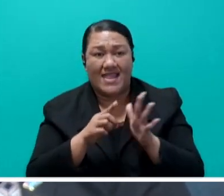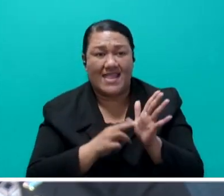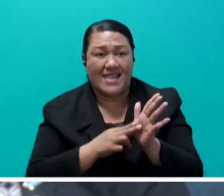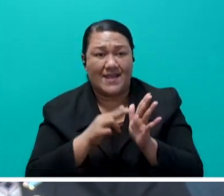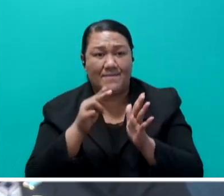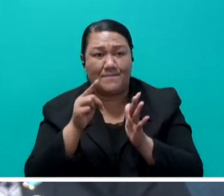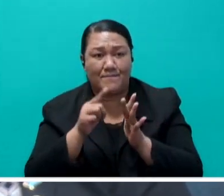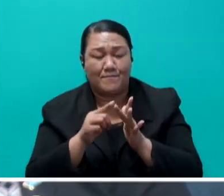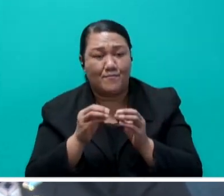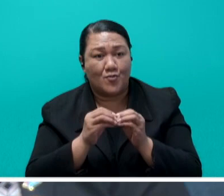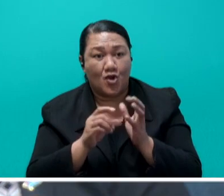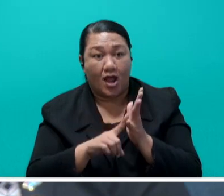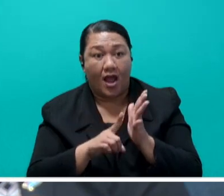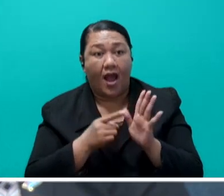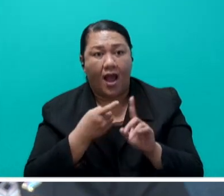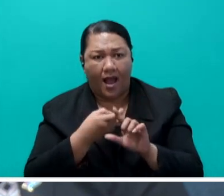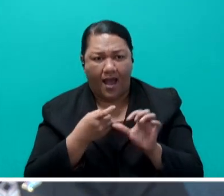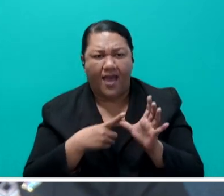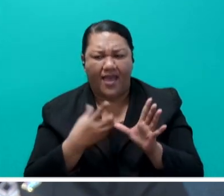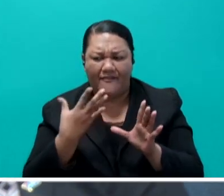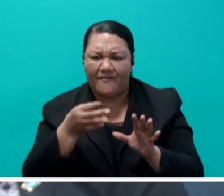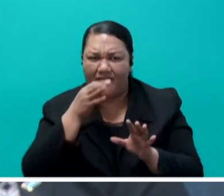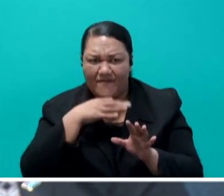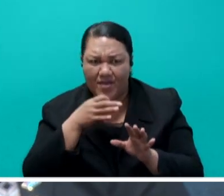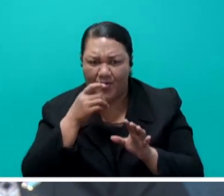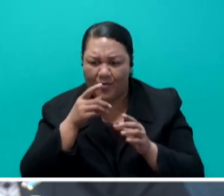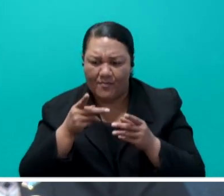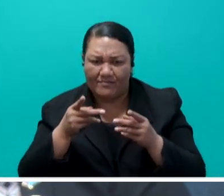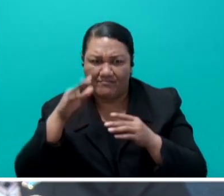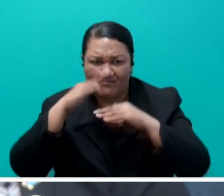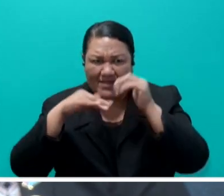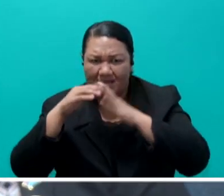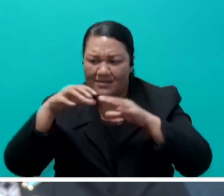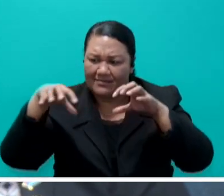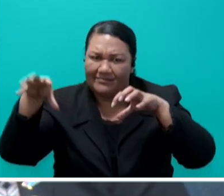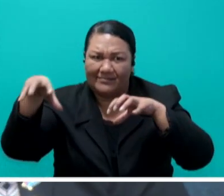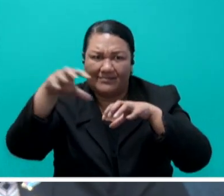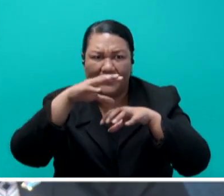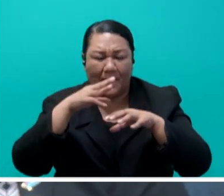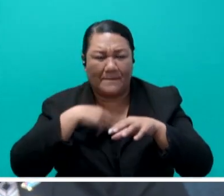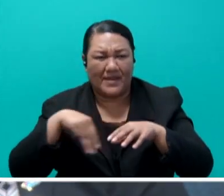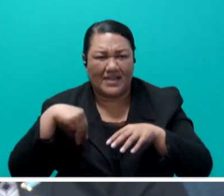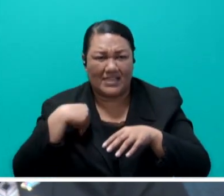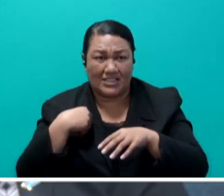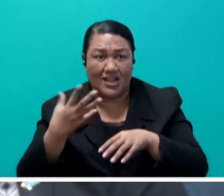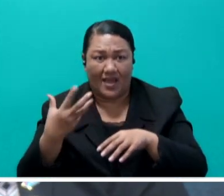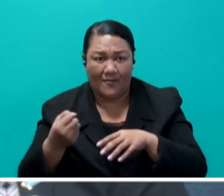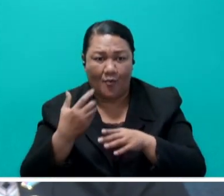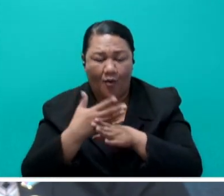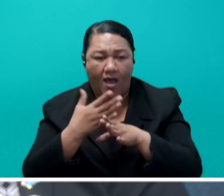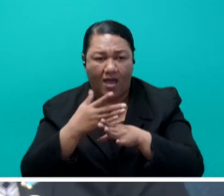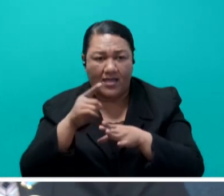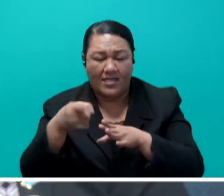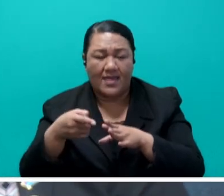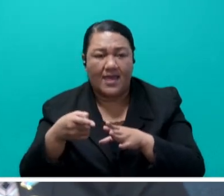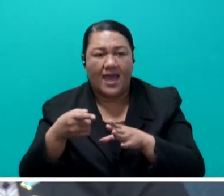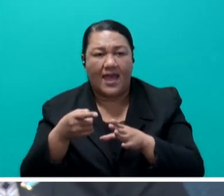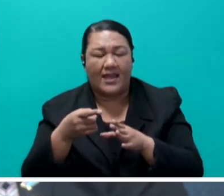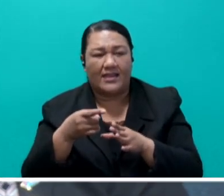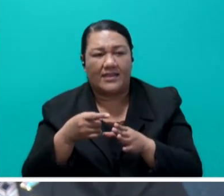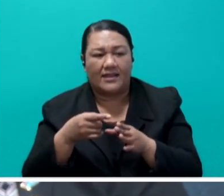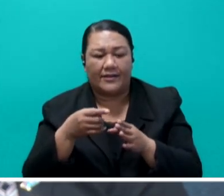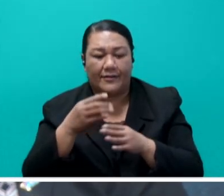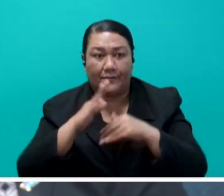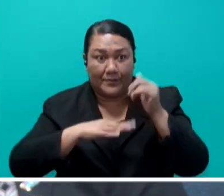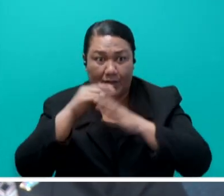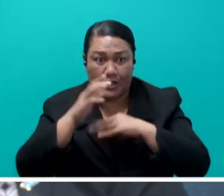few of the health facilities around the country that the Ministry is working on infrastructural improvements